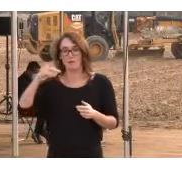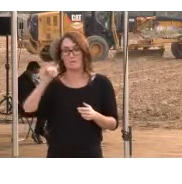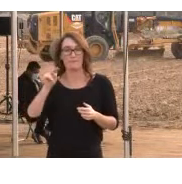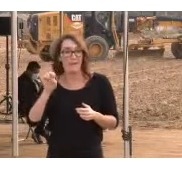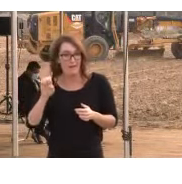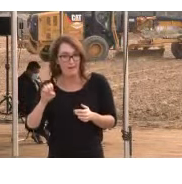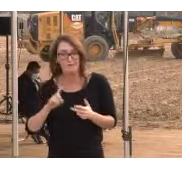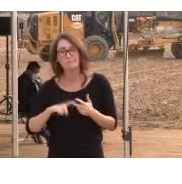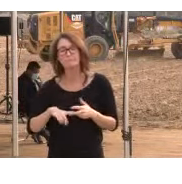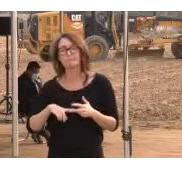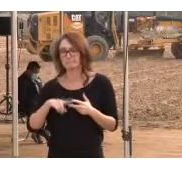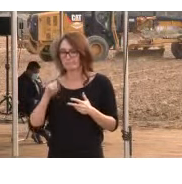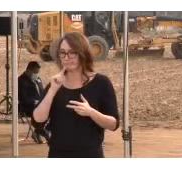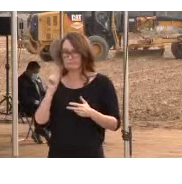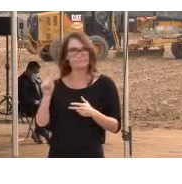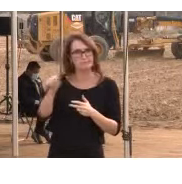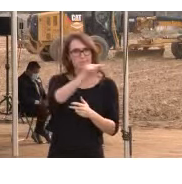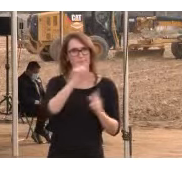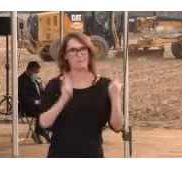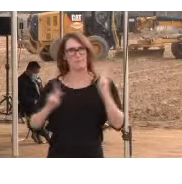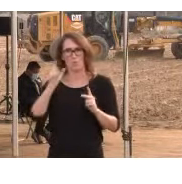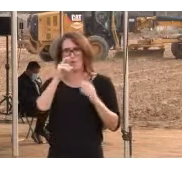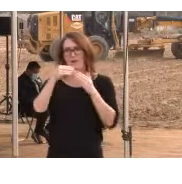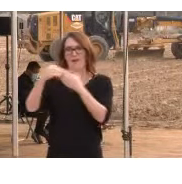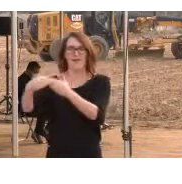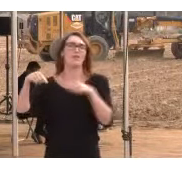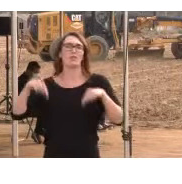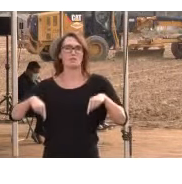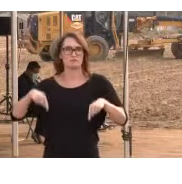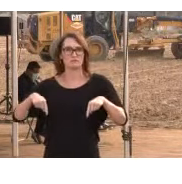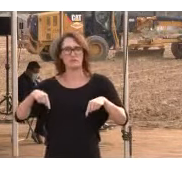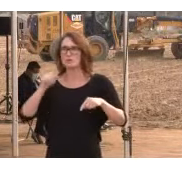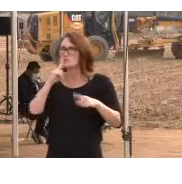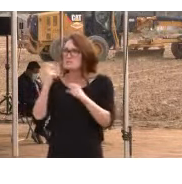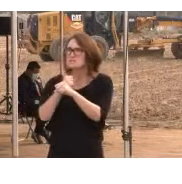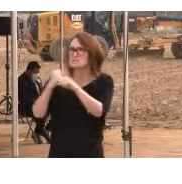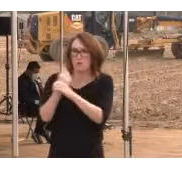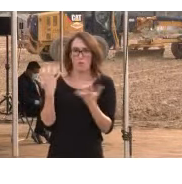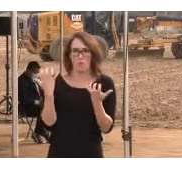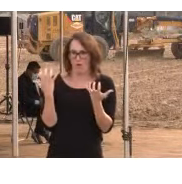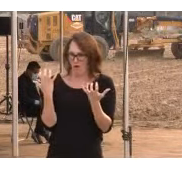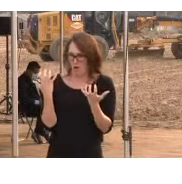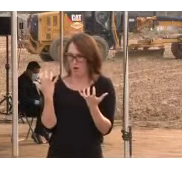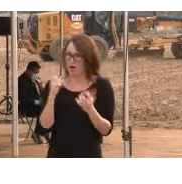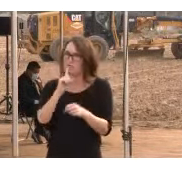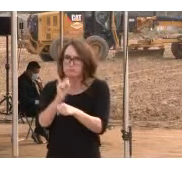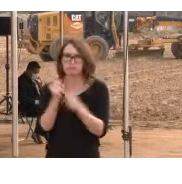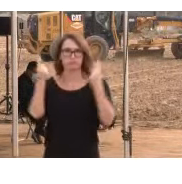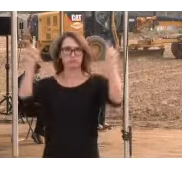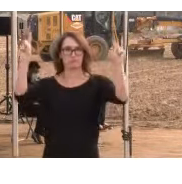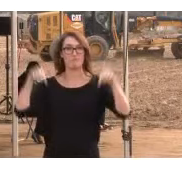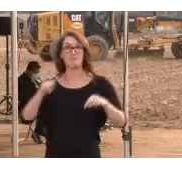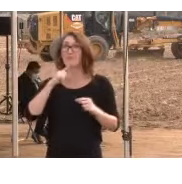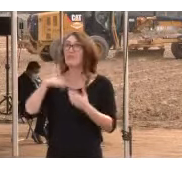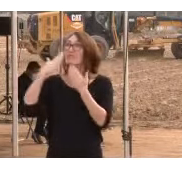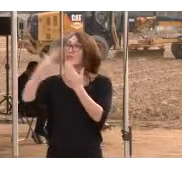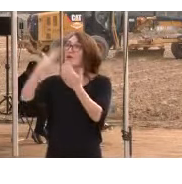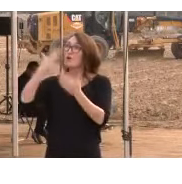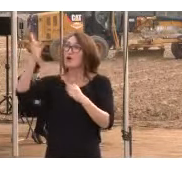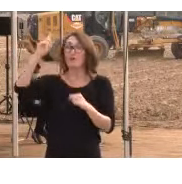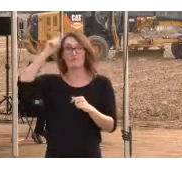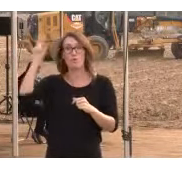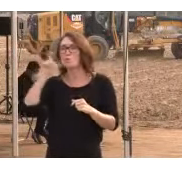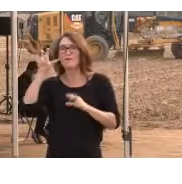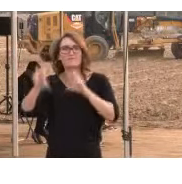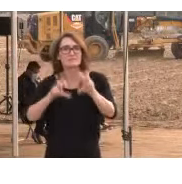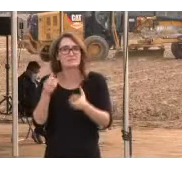Payne, those that have led this fight, God, to make this happen on today. We thank you, God, for our